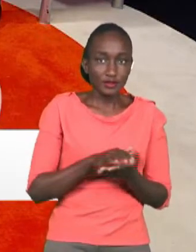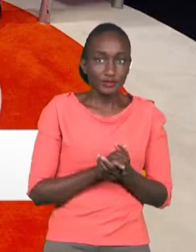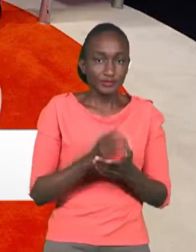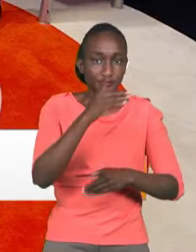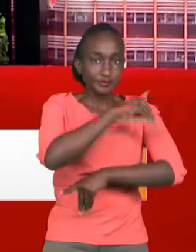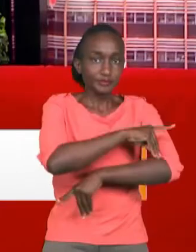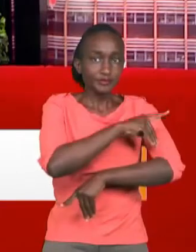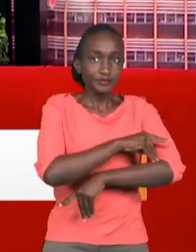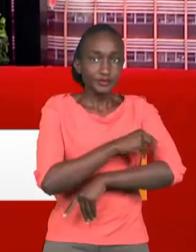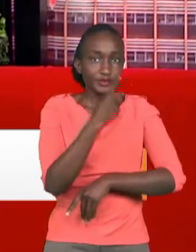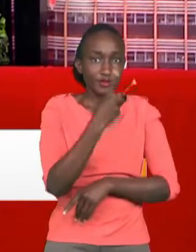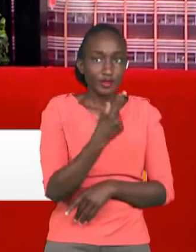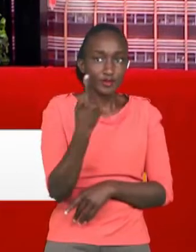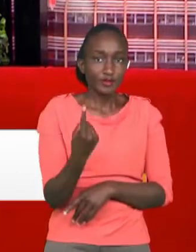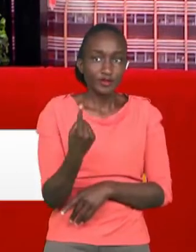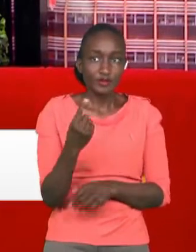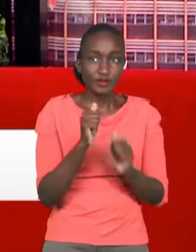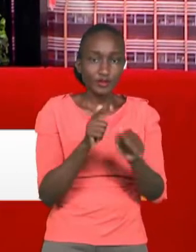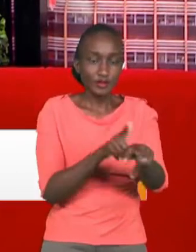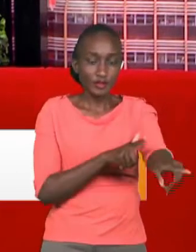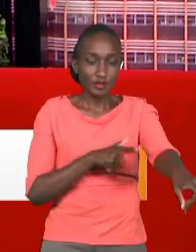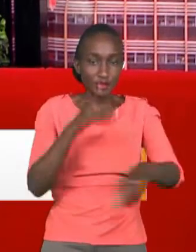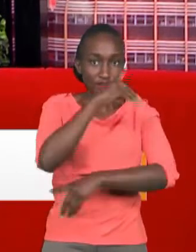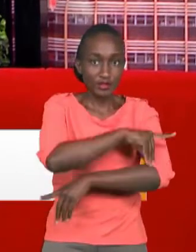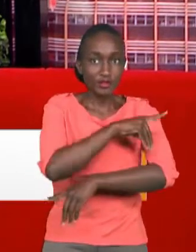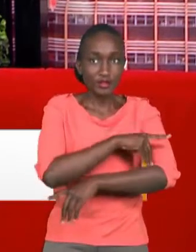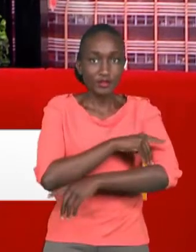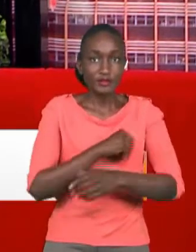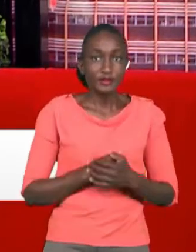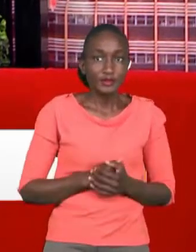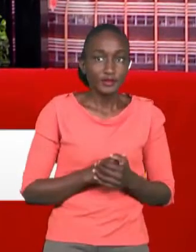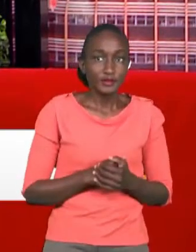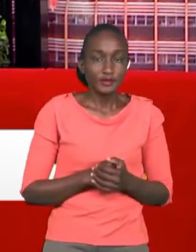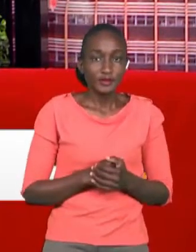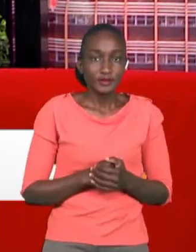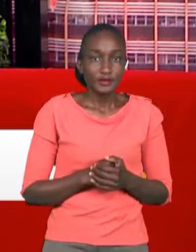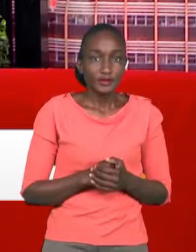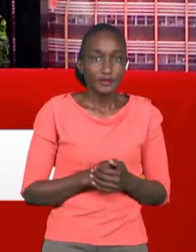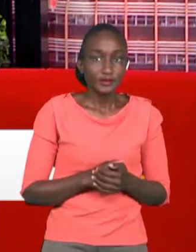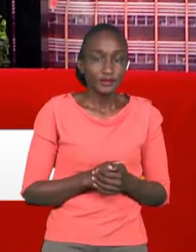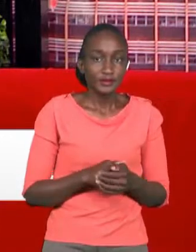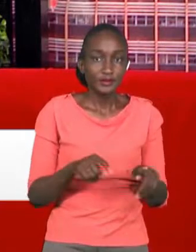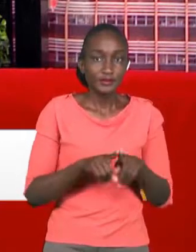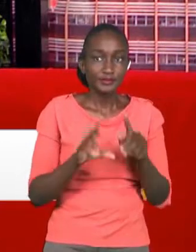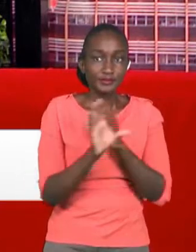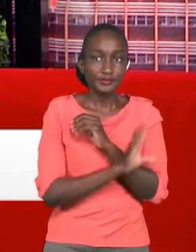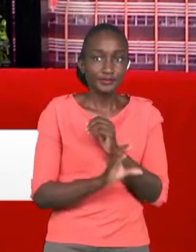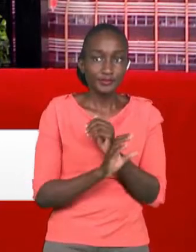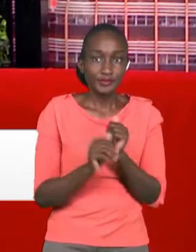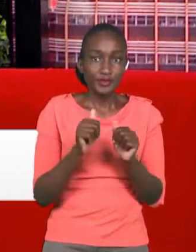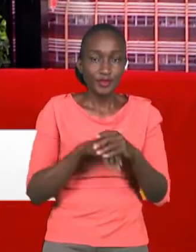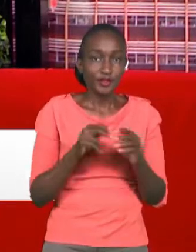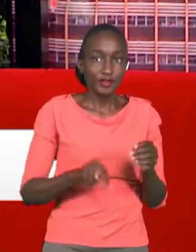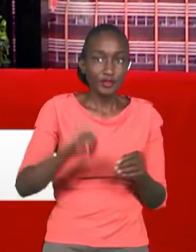day 21st June is the longest day on that day. On that particular day, and also the countries at the Northern Hemisphere, they